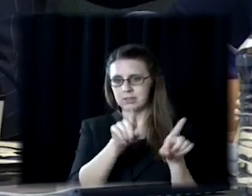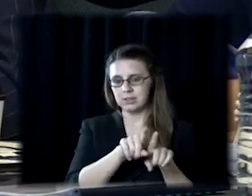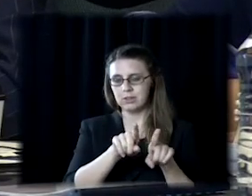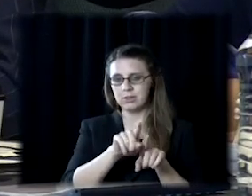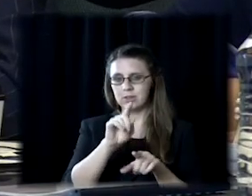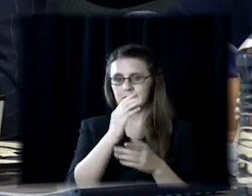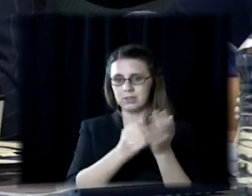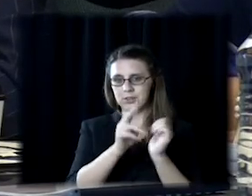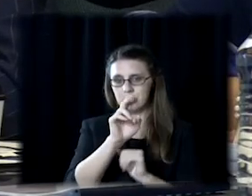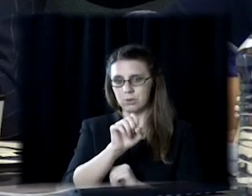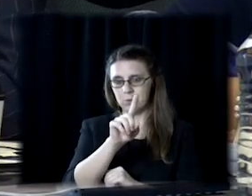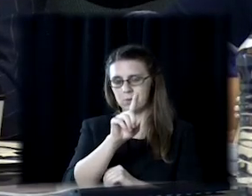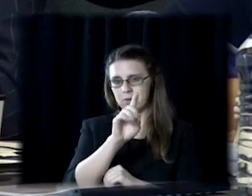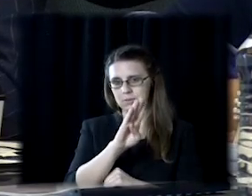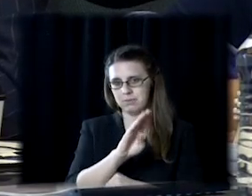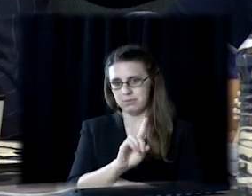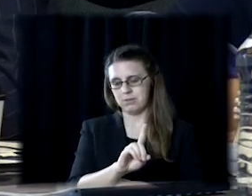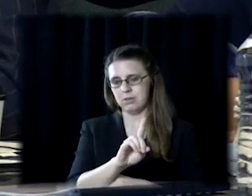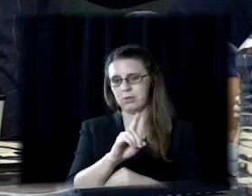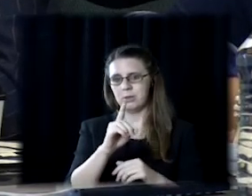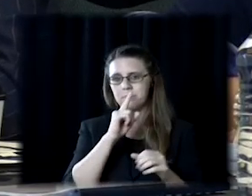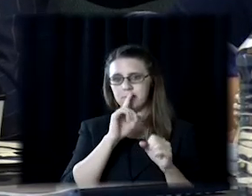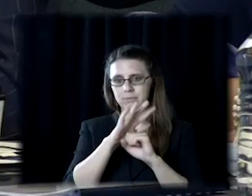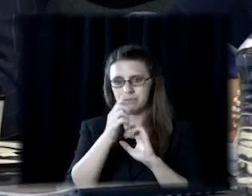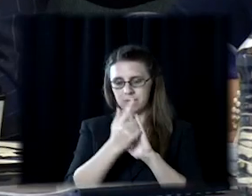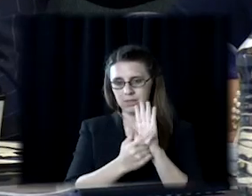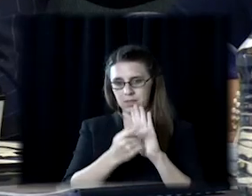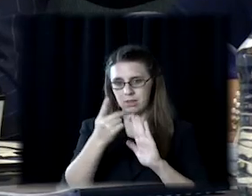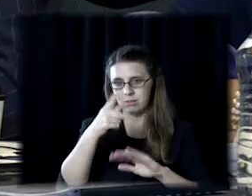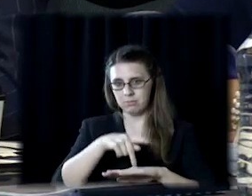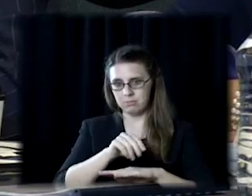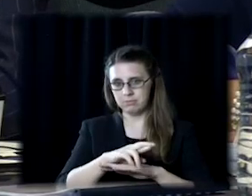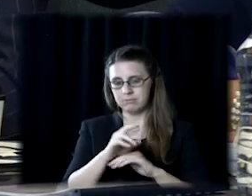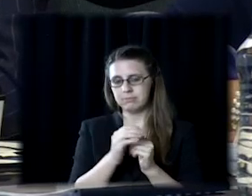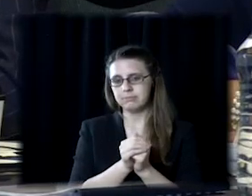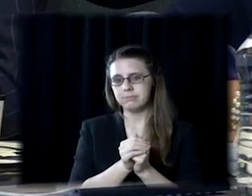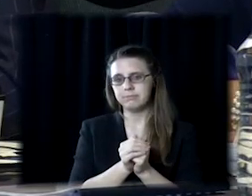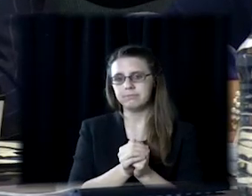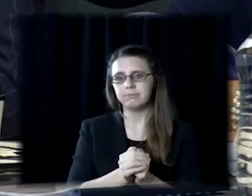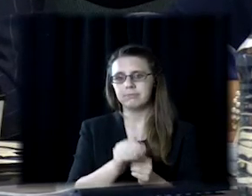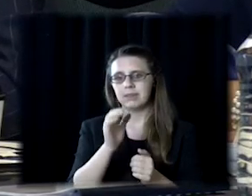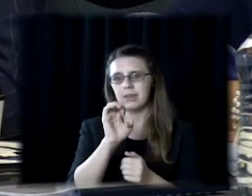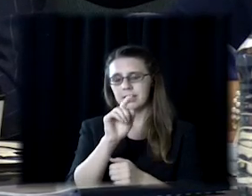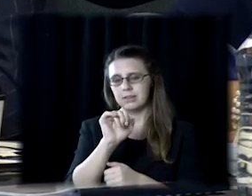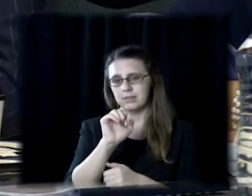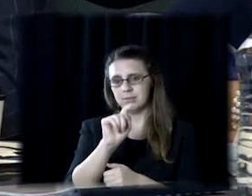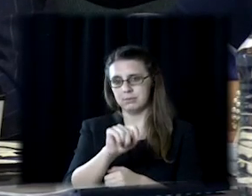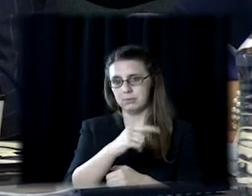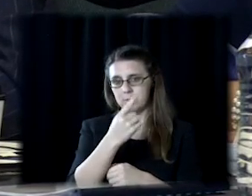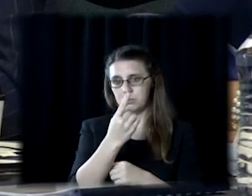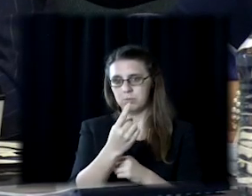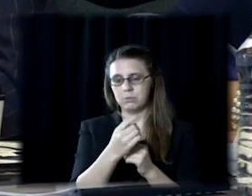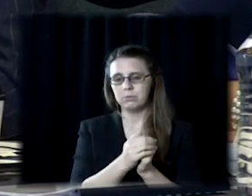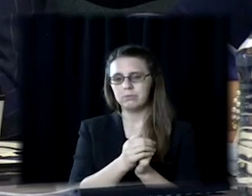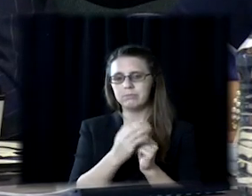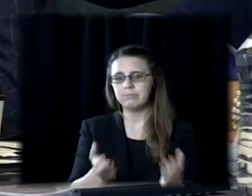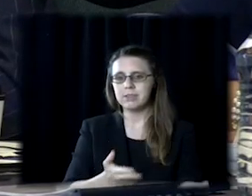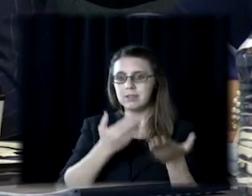PROMESA the fiscal plan for the Commonwealth of Puerto Rico, as developed by the Board attached hereto as Exhibit 1, for submission to the